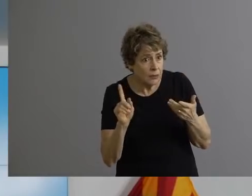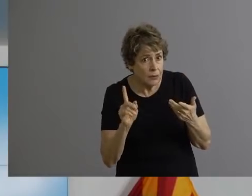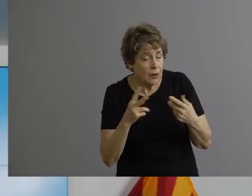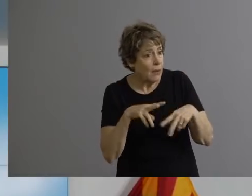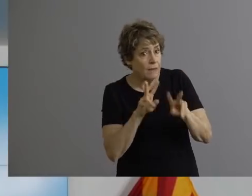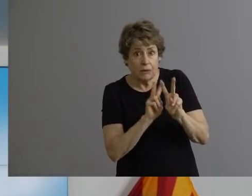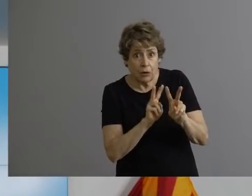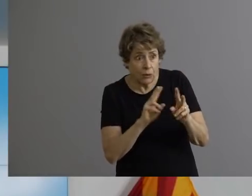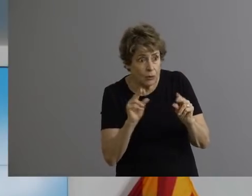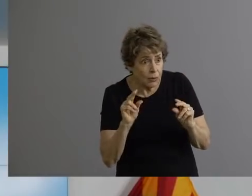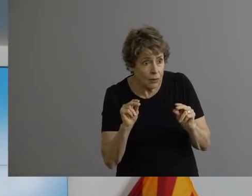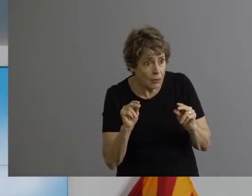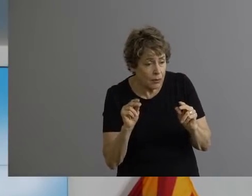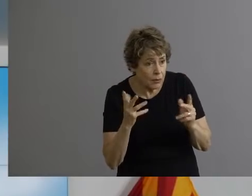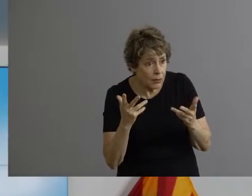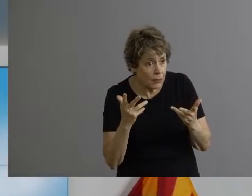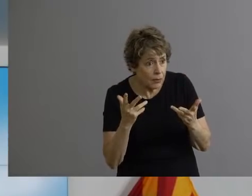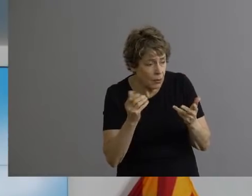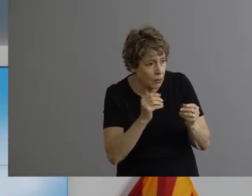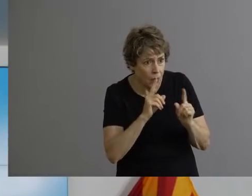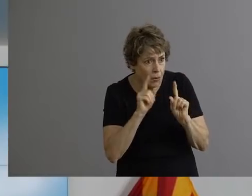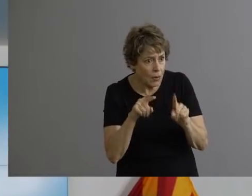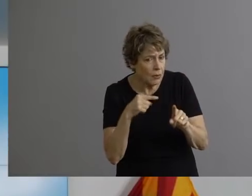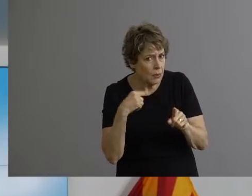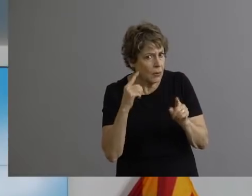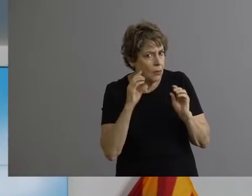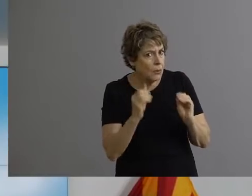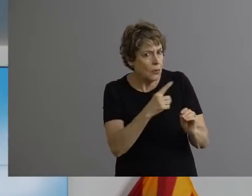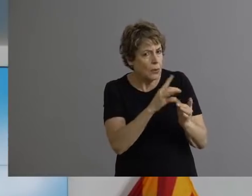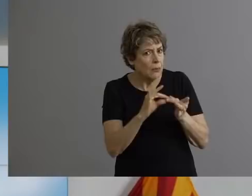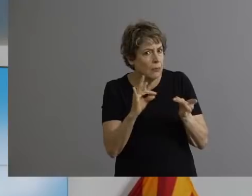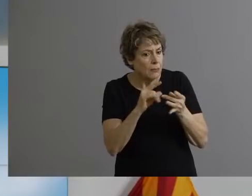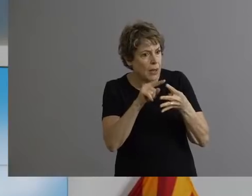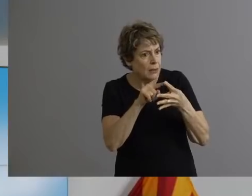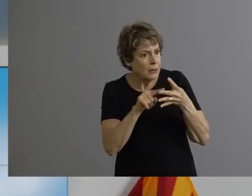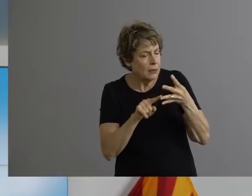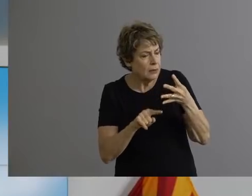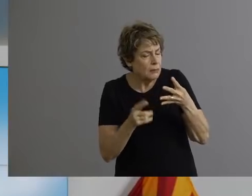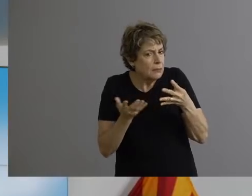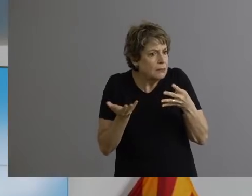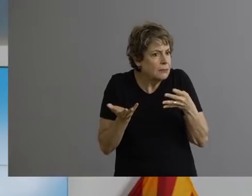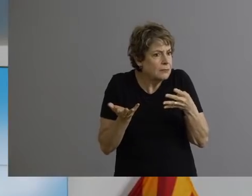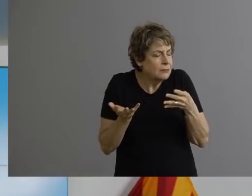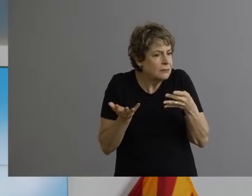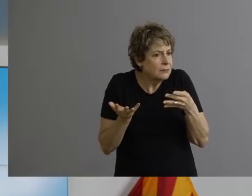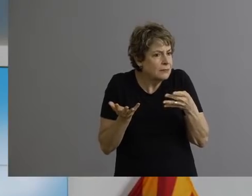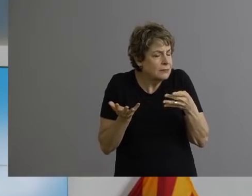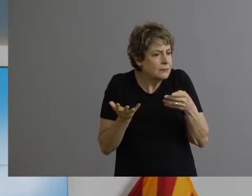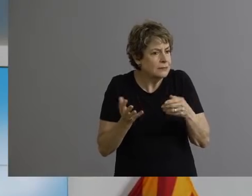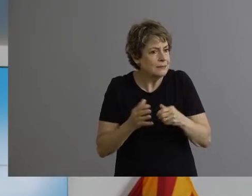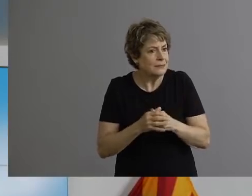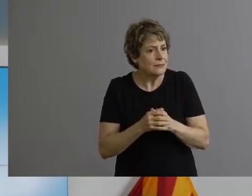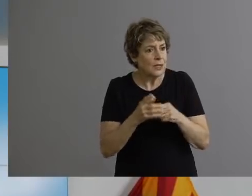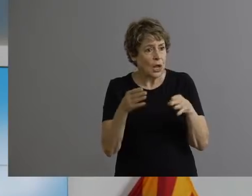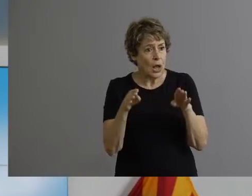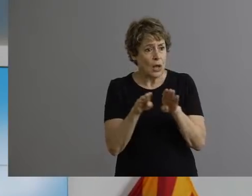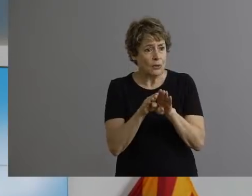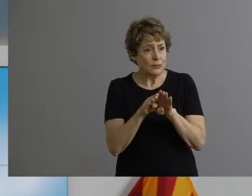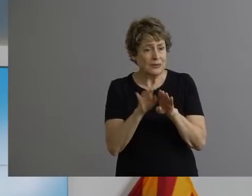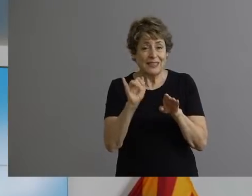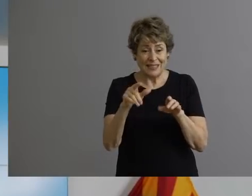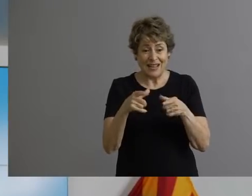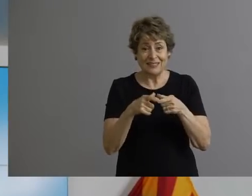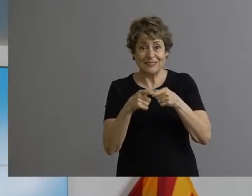there? Meanwhile, tubing has a lower risk than salons, according to the chart. Why shut down tubing but not salons? Casinos